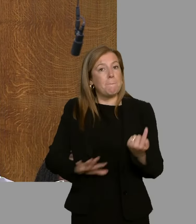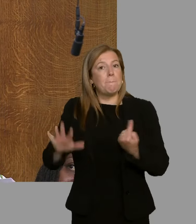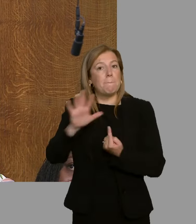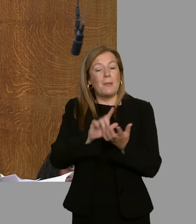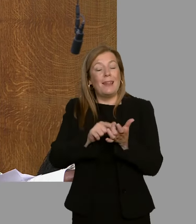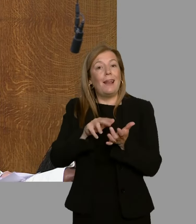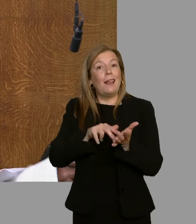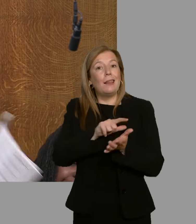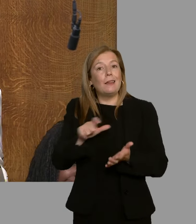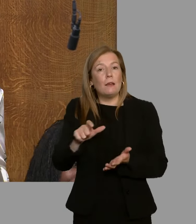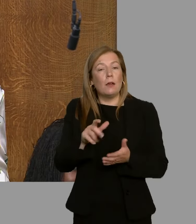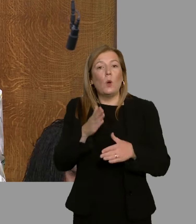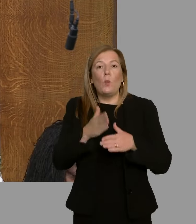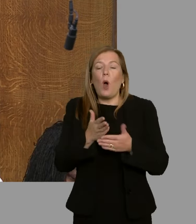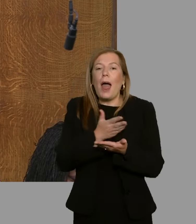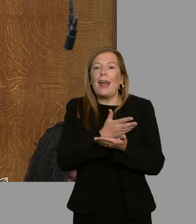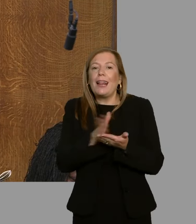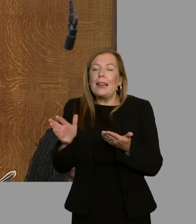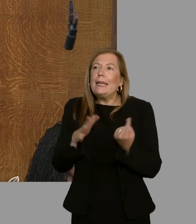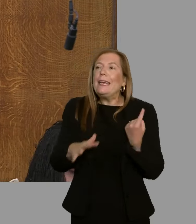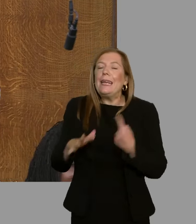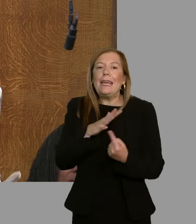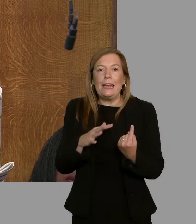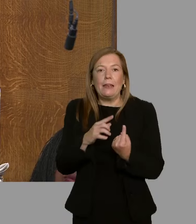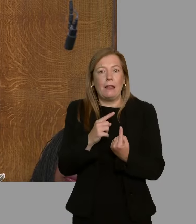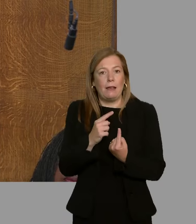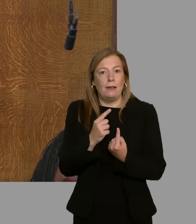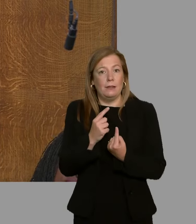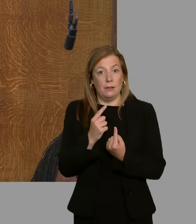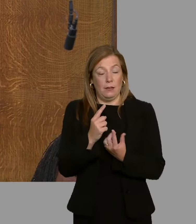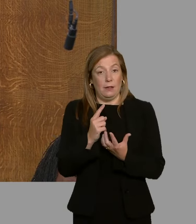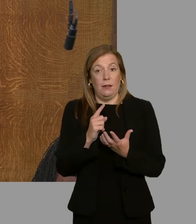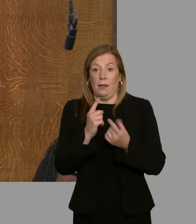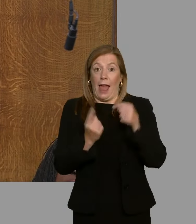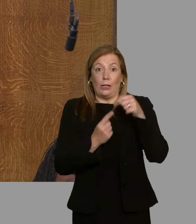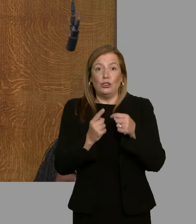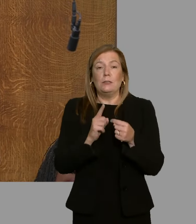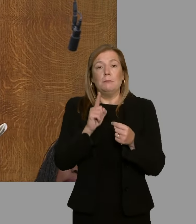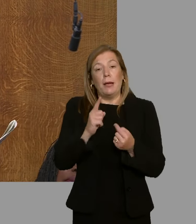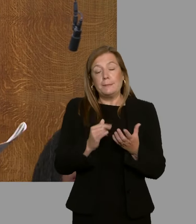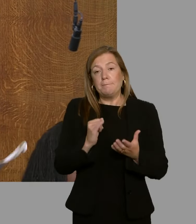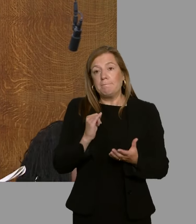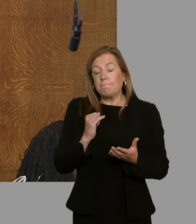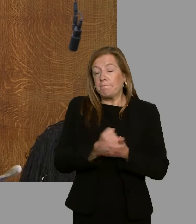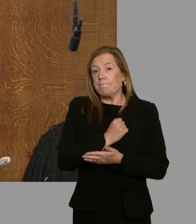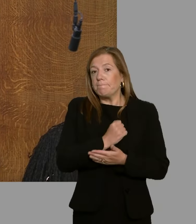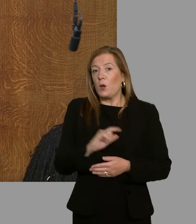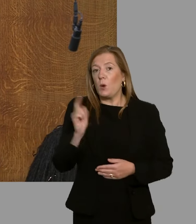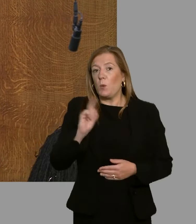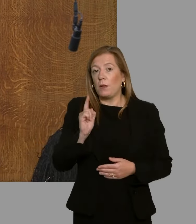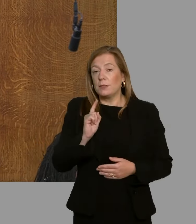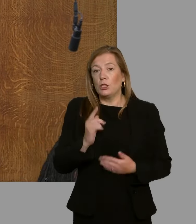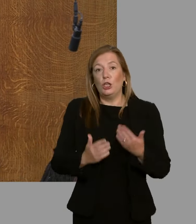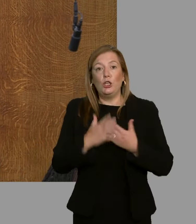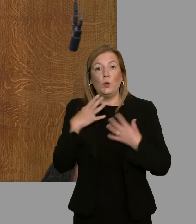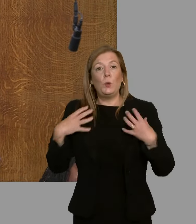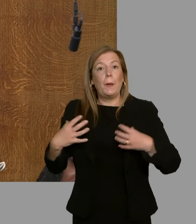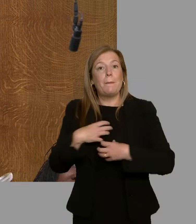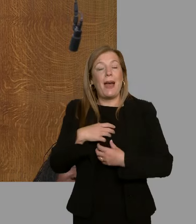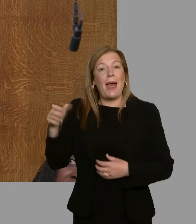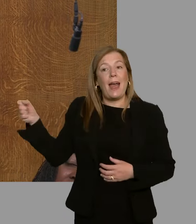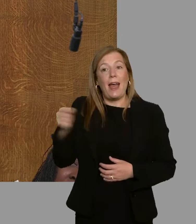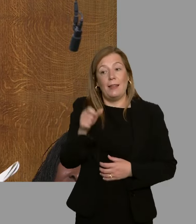under threat from Reform's new mayor, who has declared war on renewables, putting livelihoods at